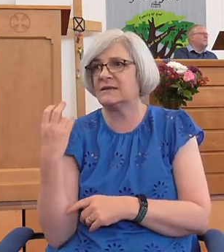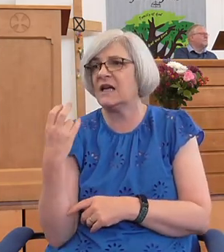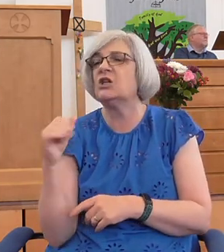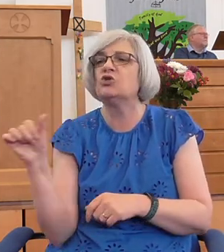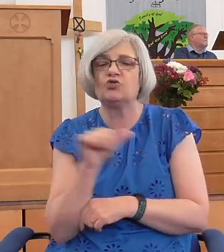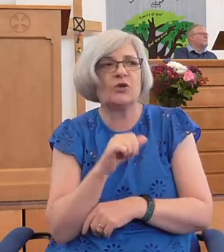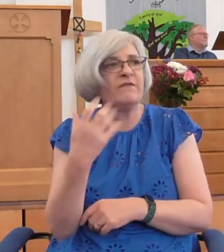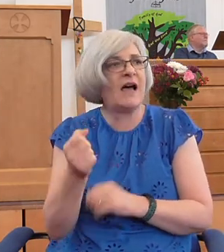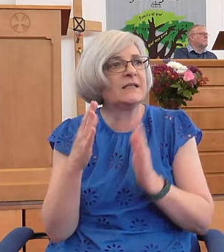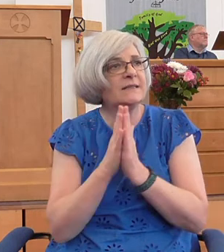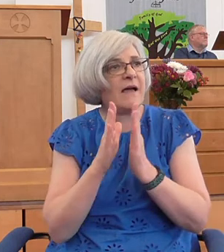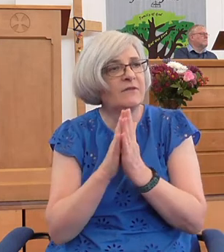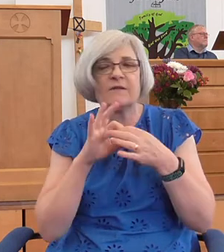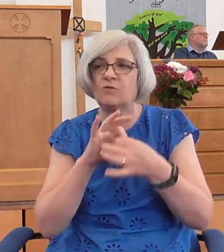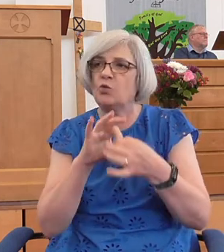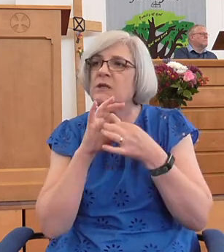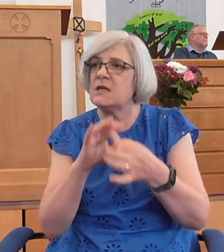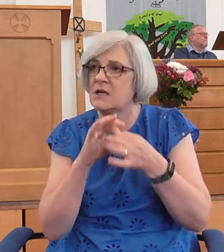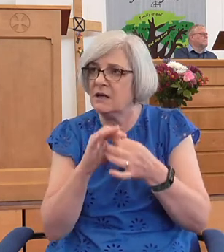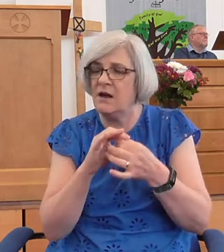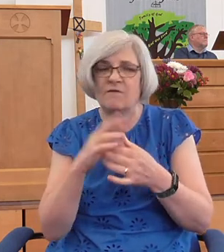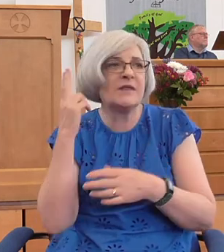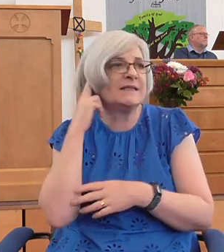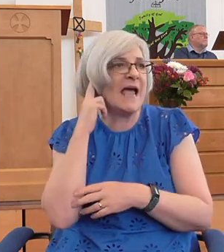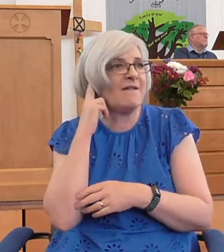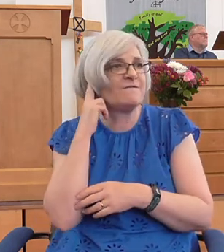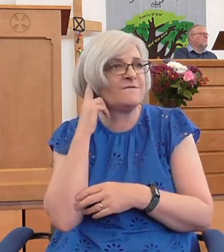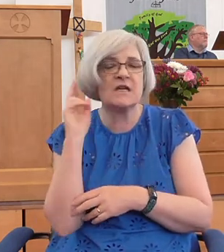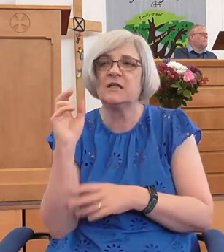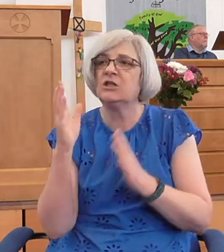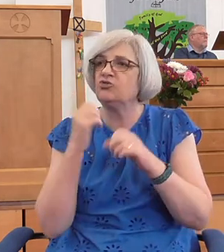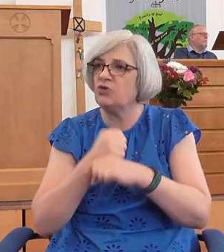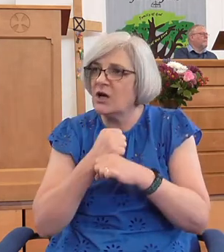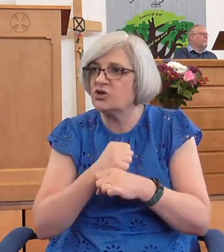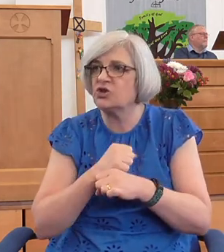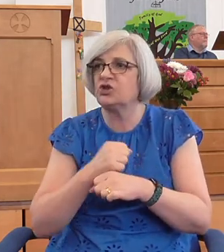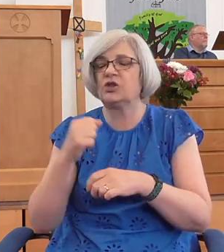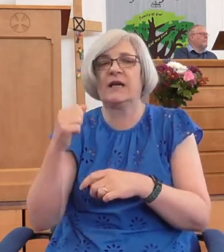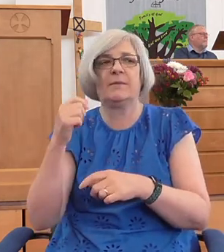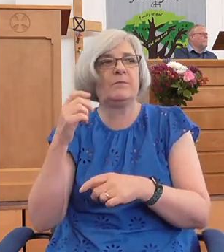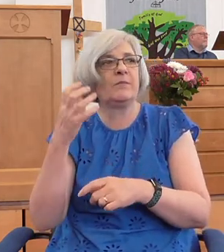a service of union between the Deaf Church and Queen's Park Church.